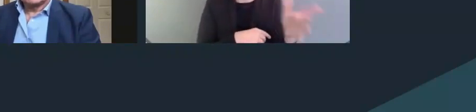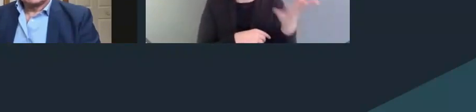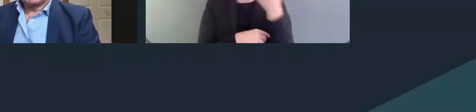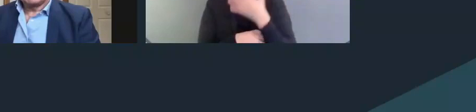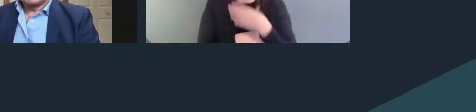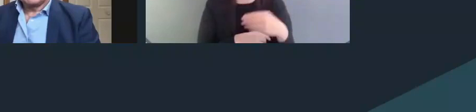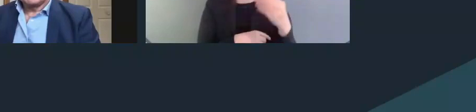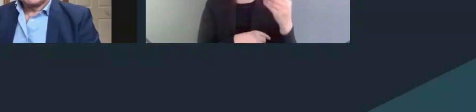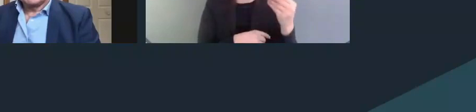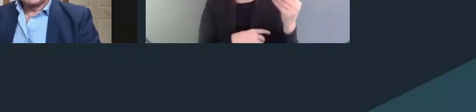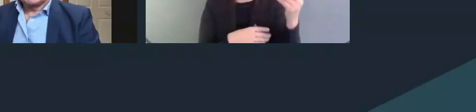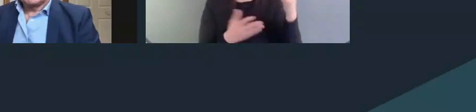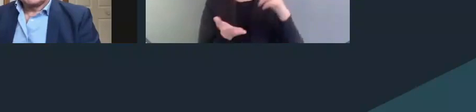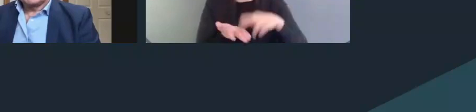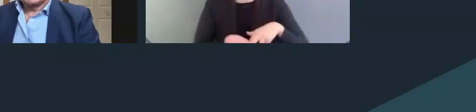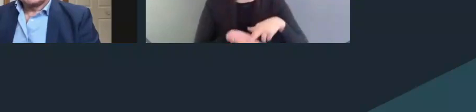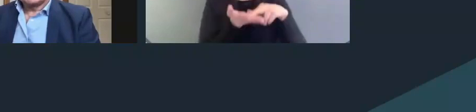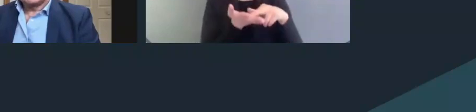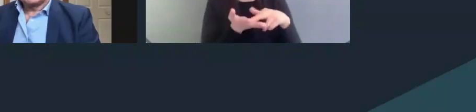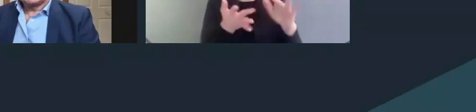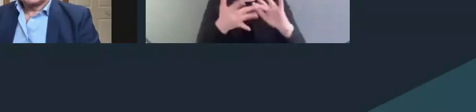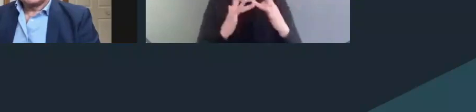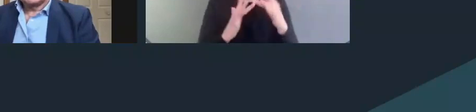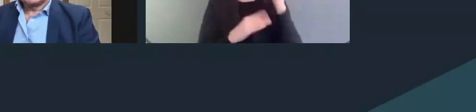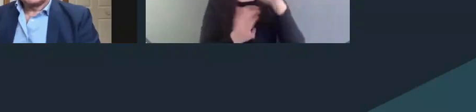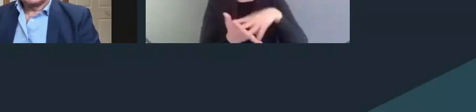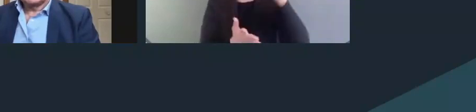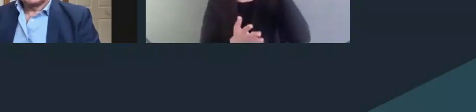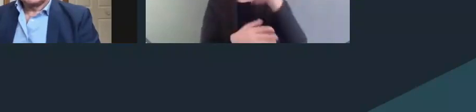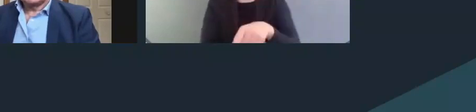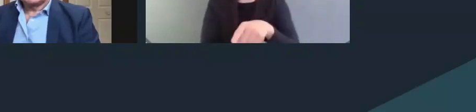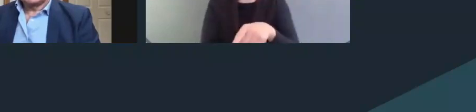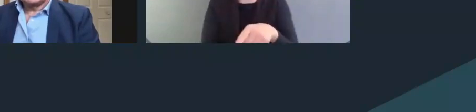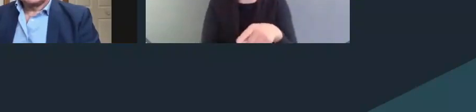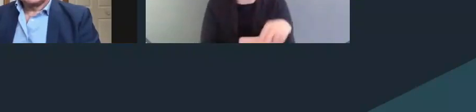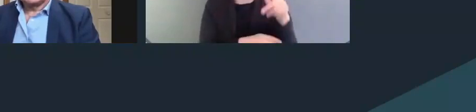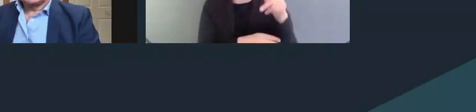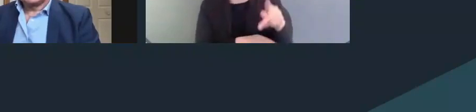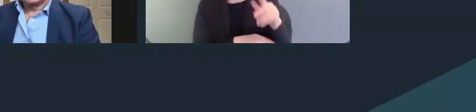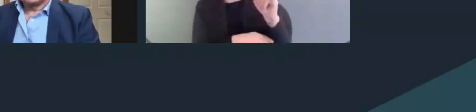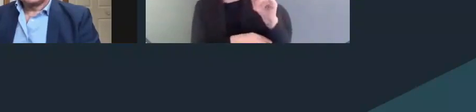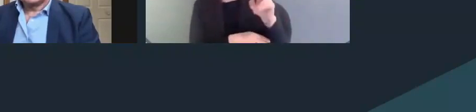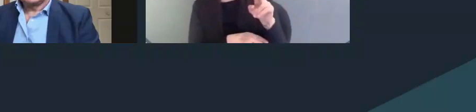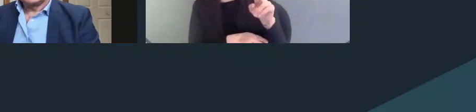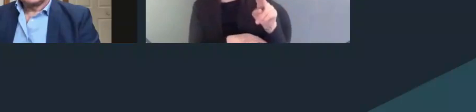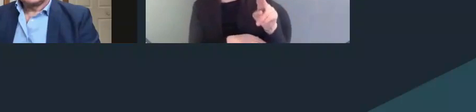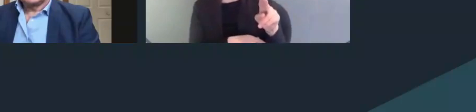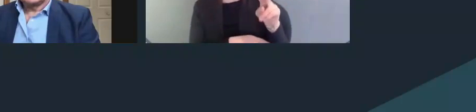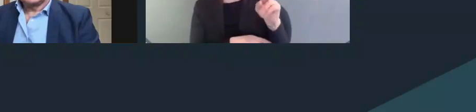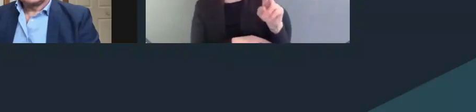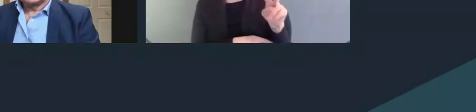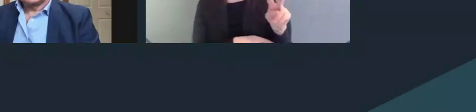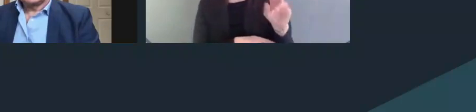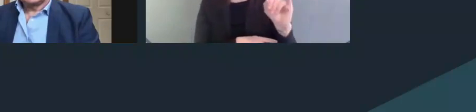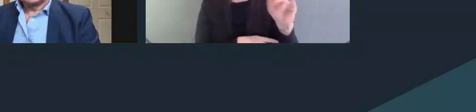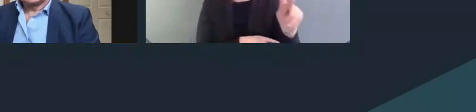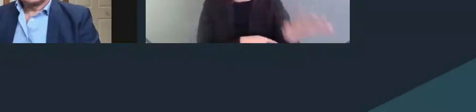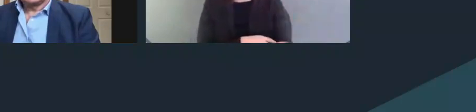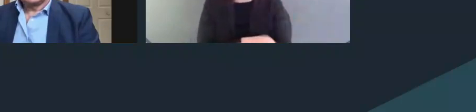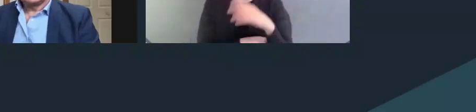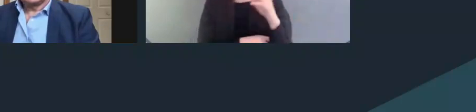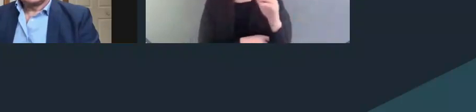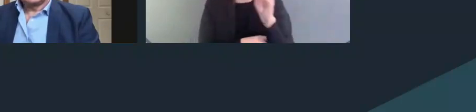pirovic.ca/Tusalanga, there are online courses with really great audio and really great setup. If you Google Mieli